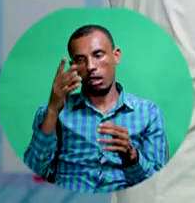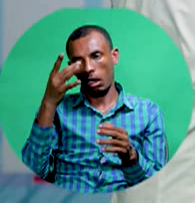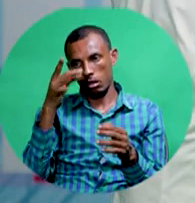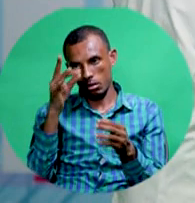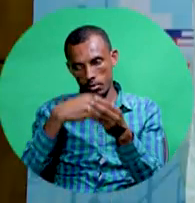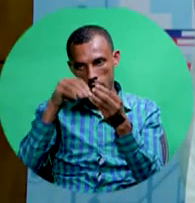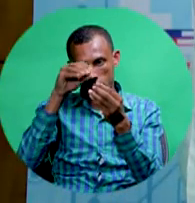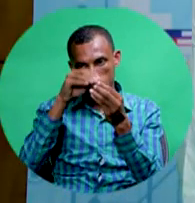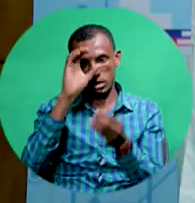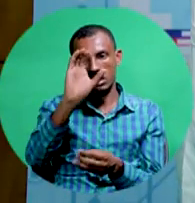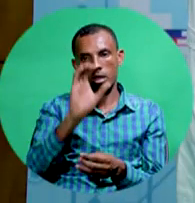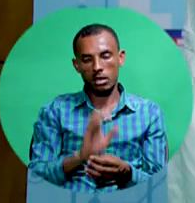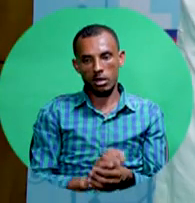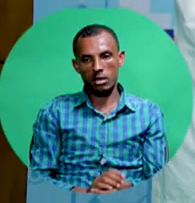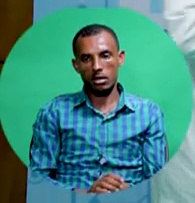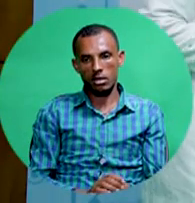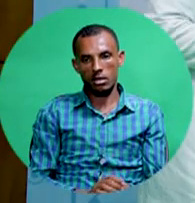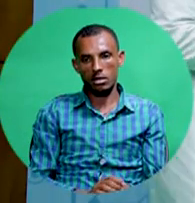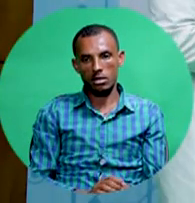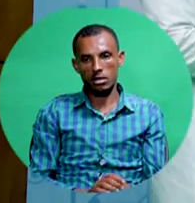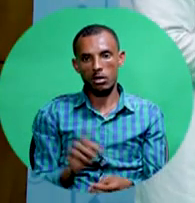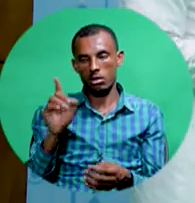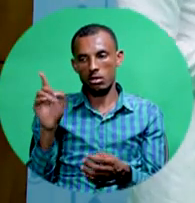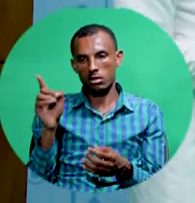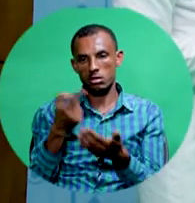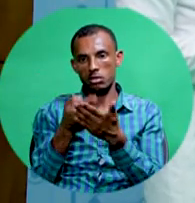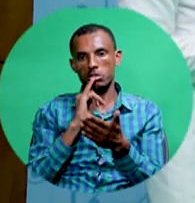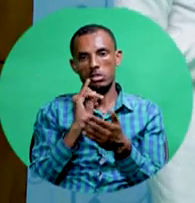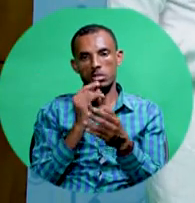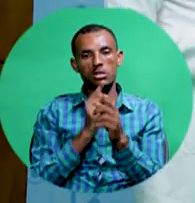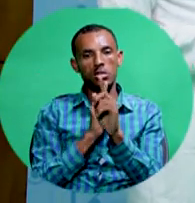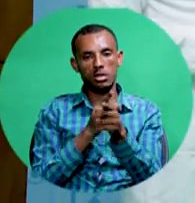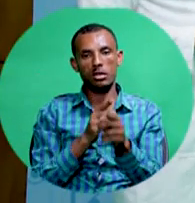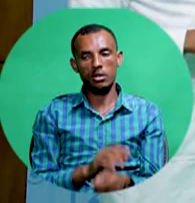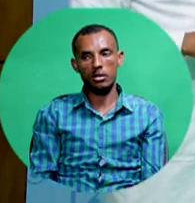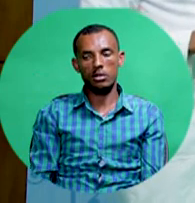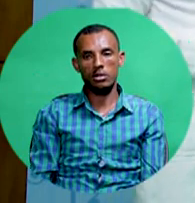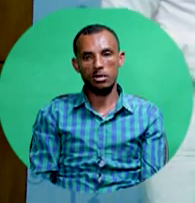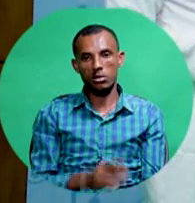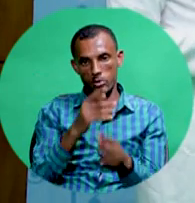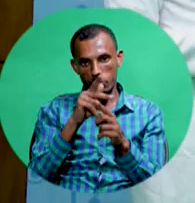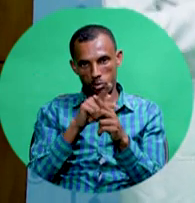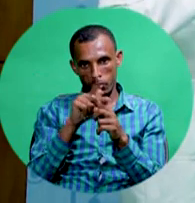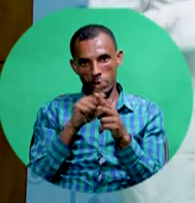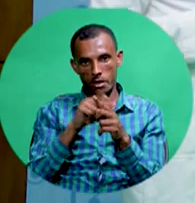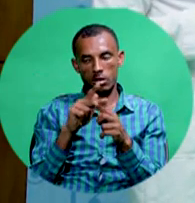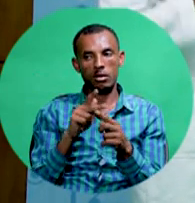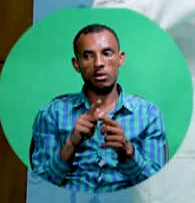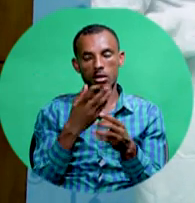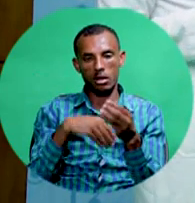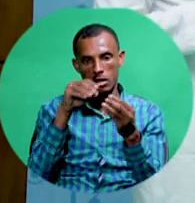plus some constant c. So this is the correct answer. Now, to practice, let's